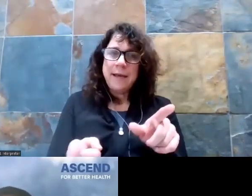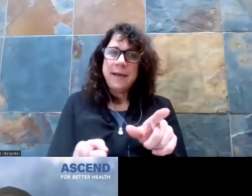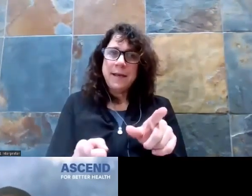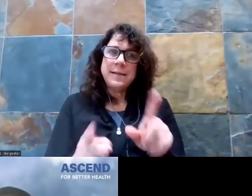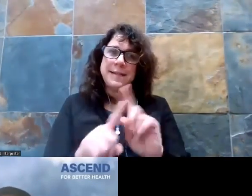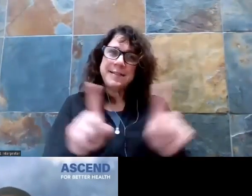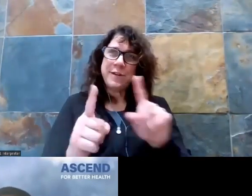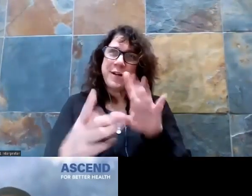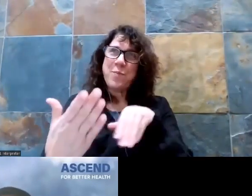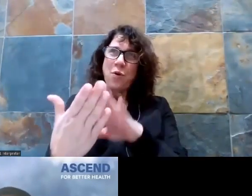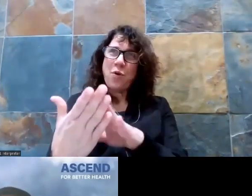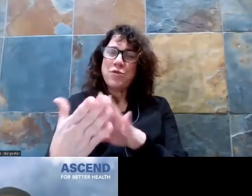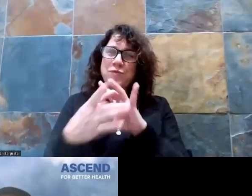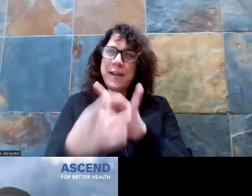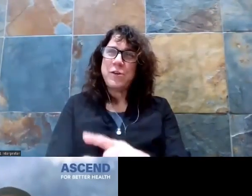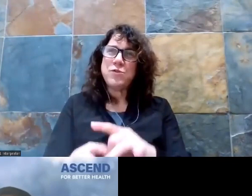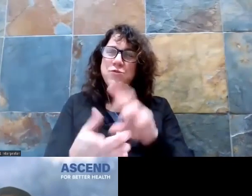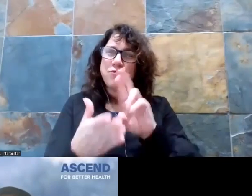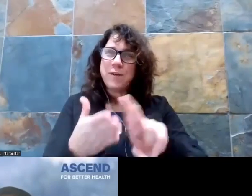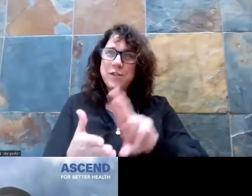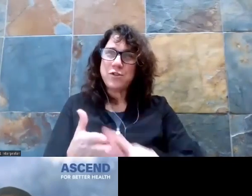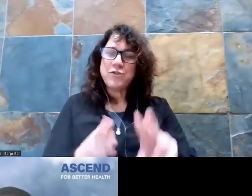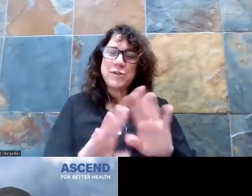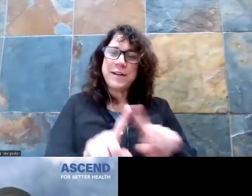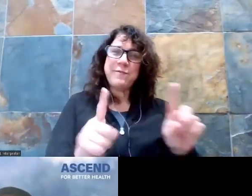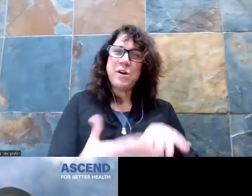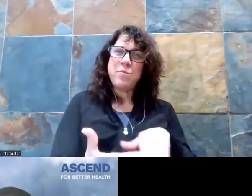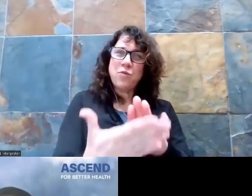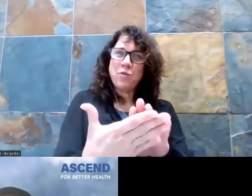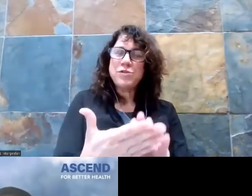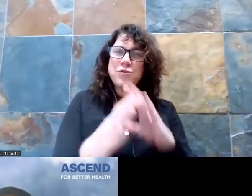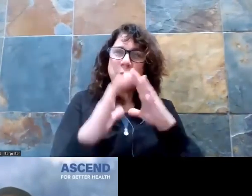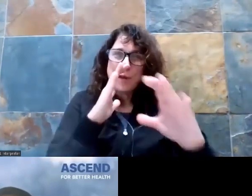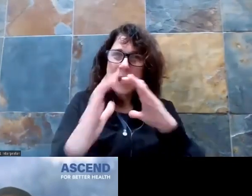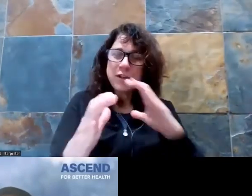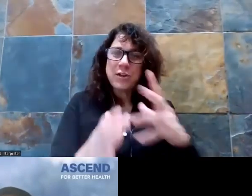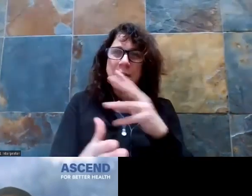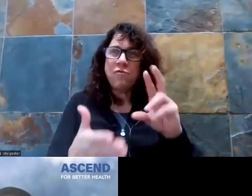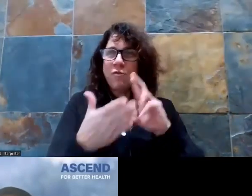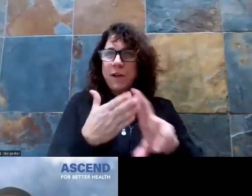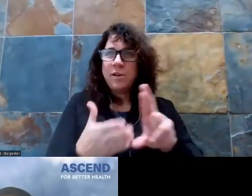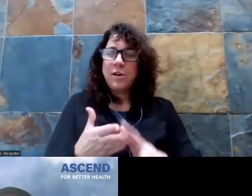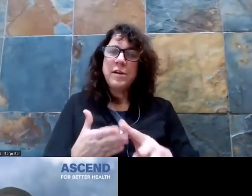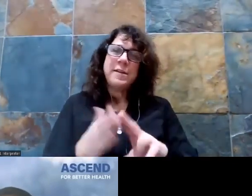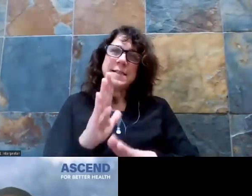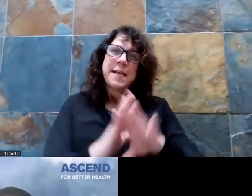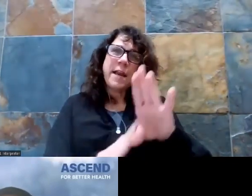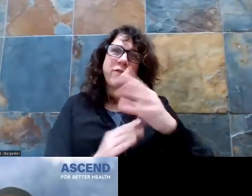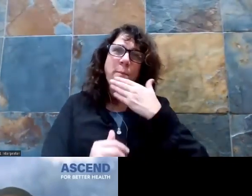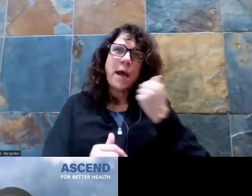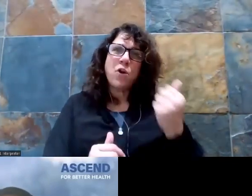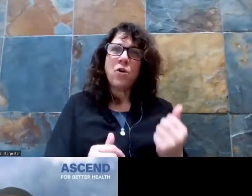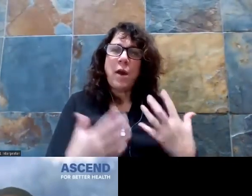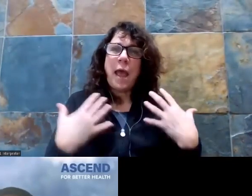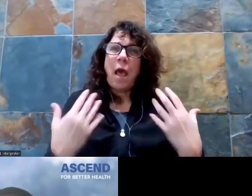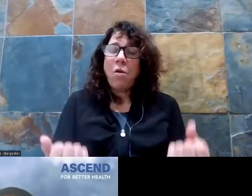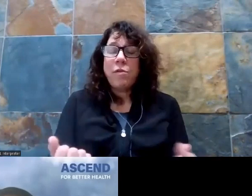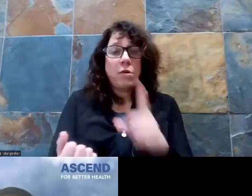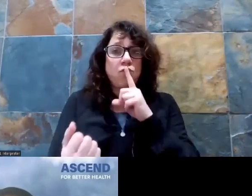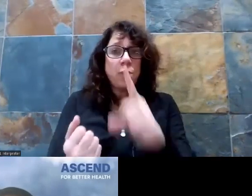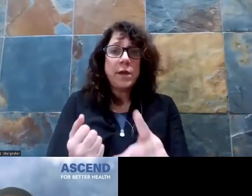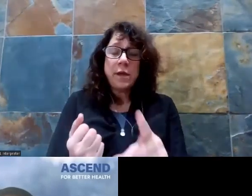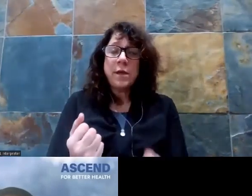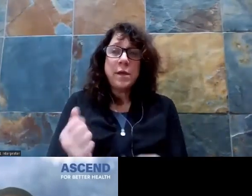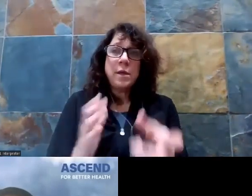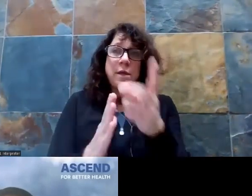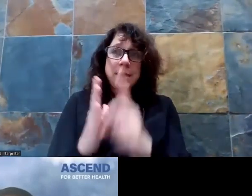different approach to the research, different approach to the communication of the research. And that's why ASCEND for Better Health is really in part